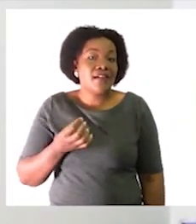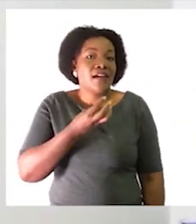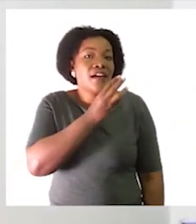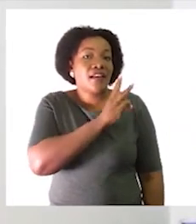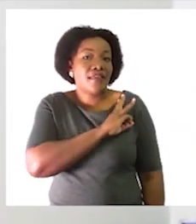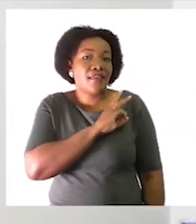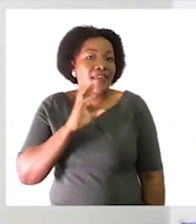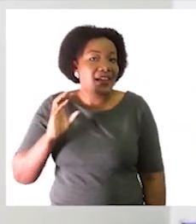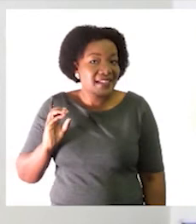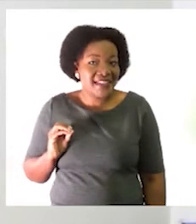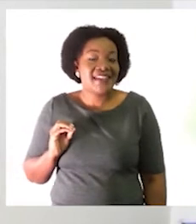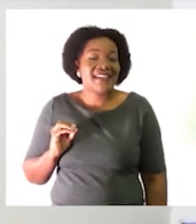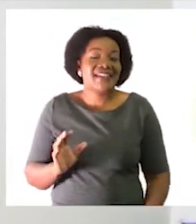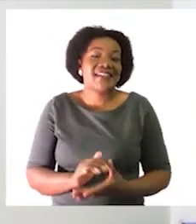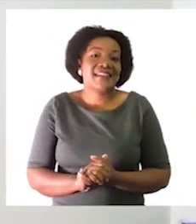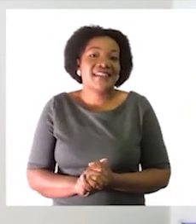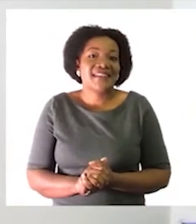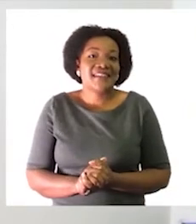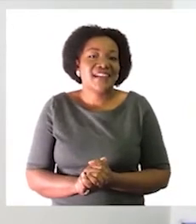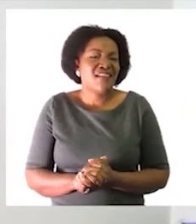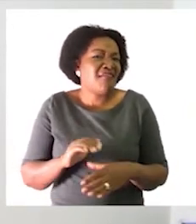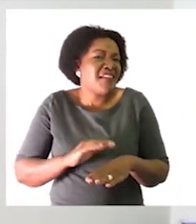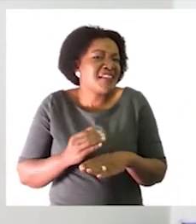29, and 30. So say, for